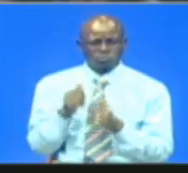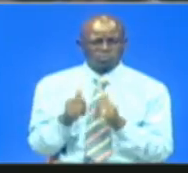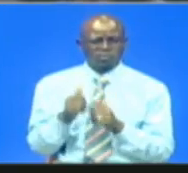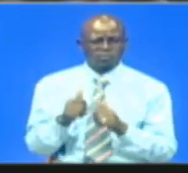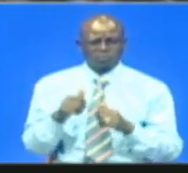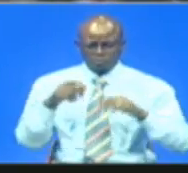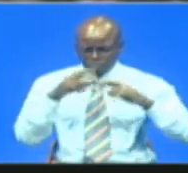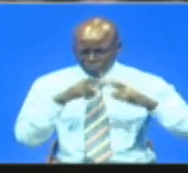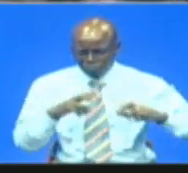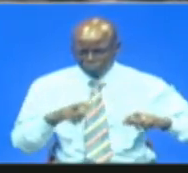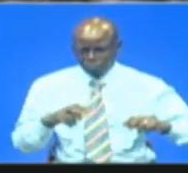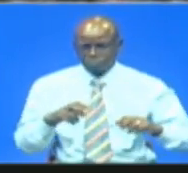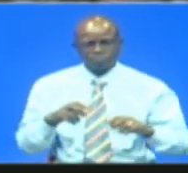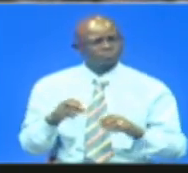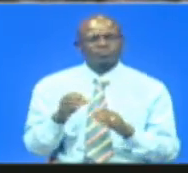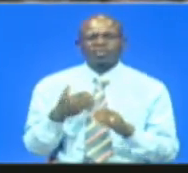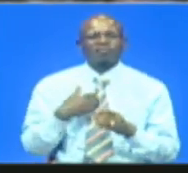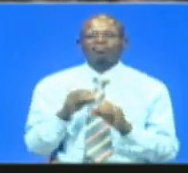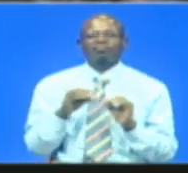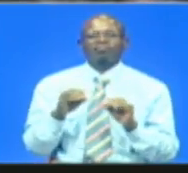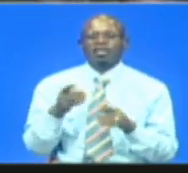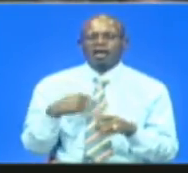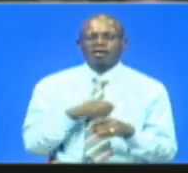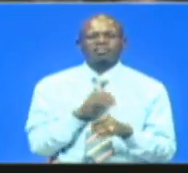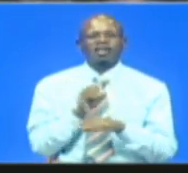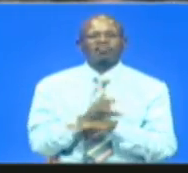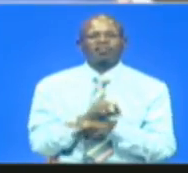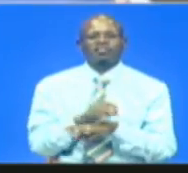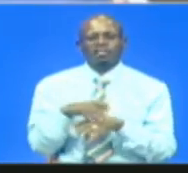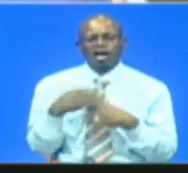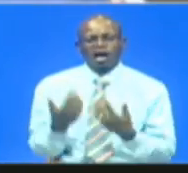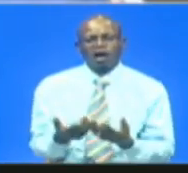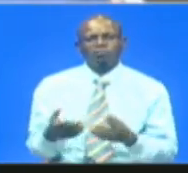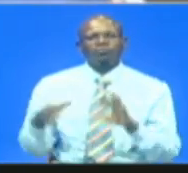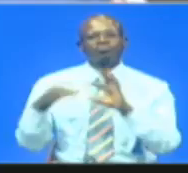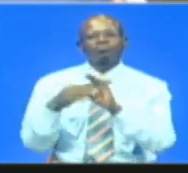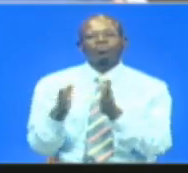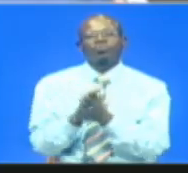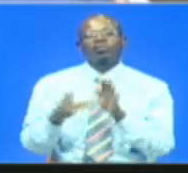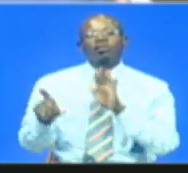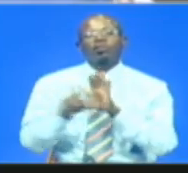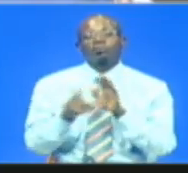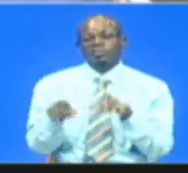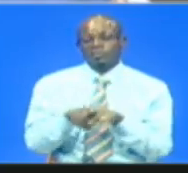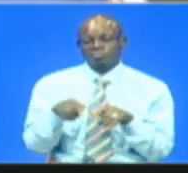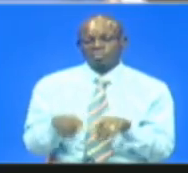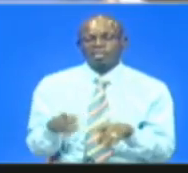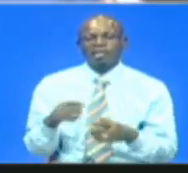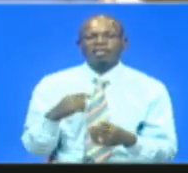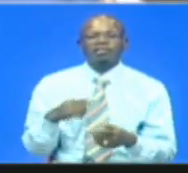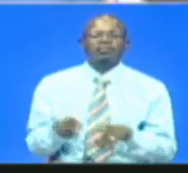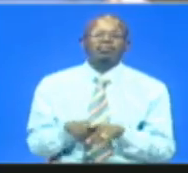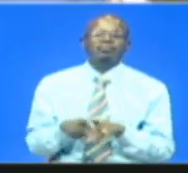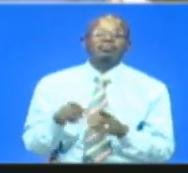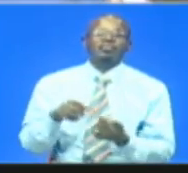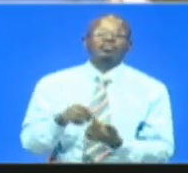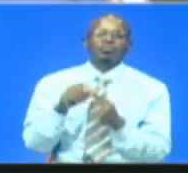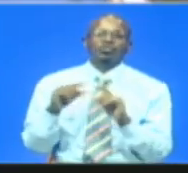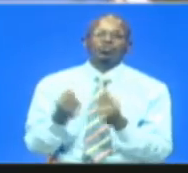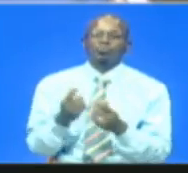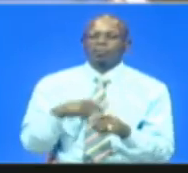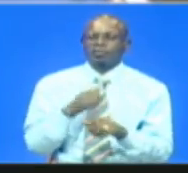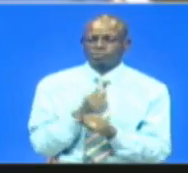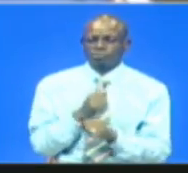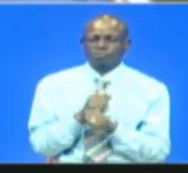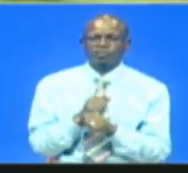advising farms on how to comply with the statutory laws which are there. For instance, here at Expression Group, we are conducting air